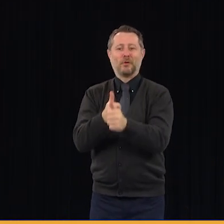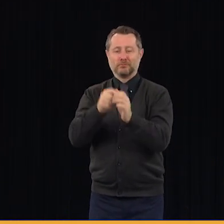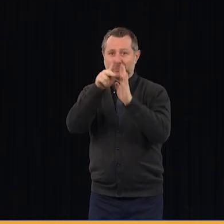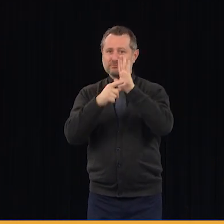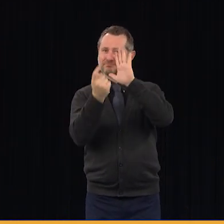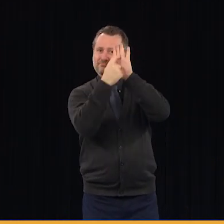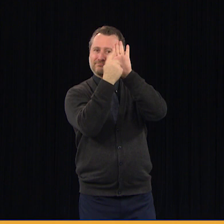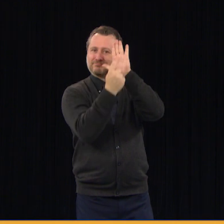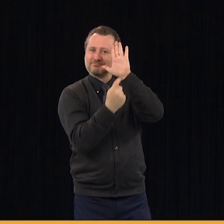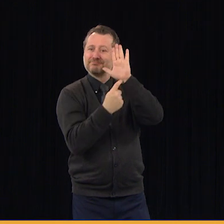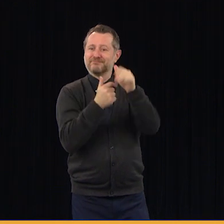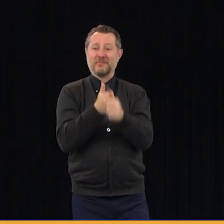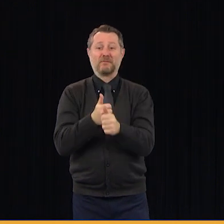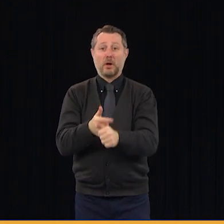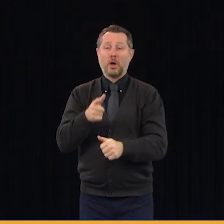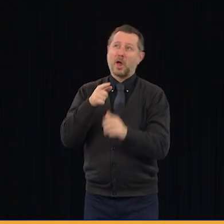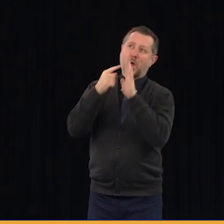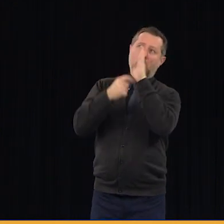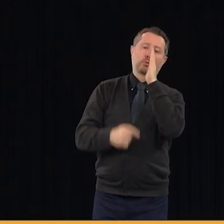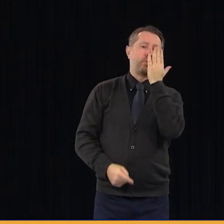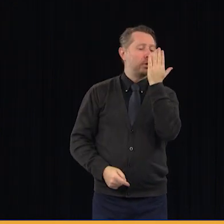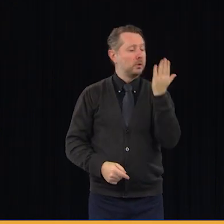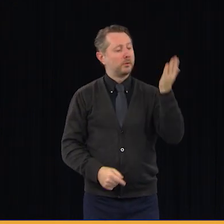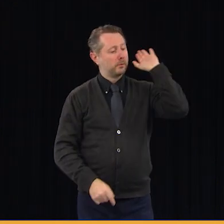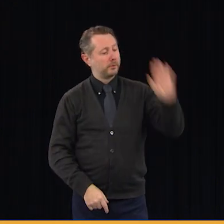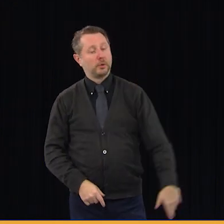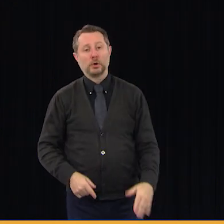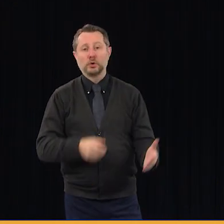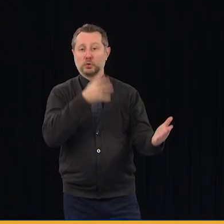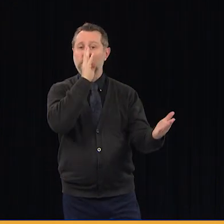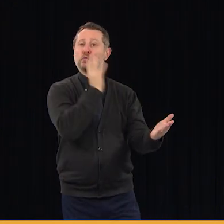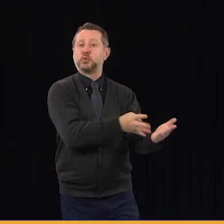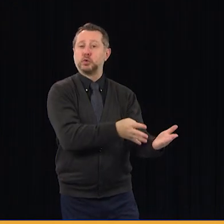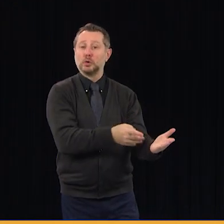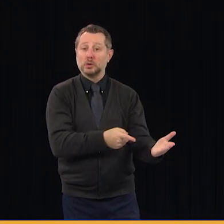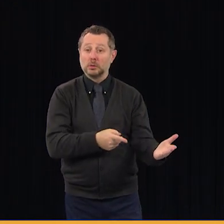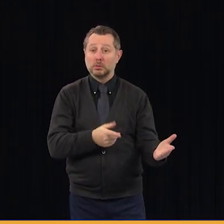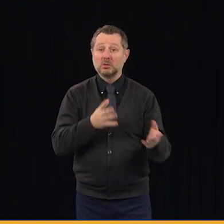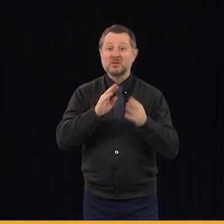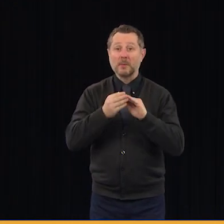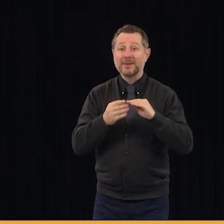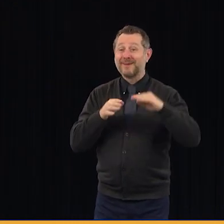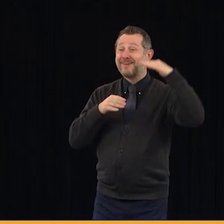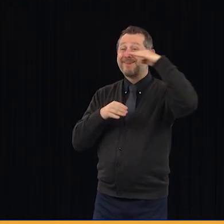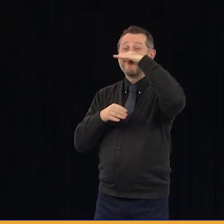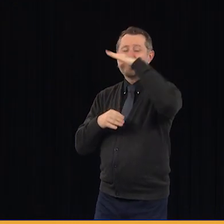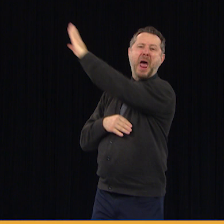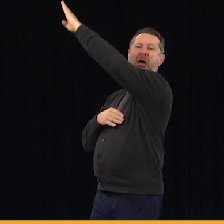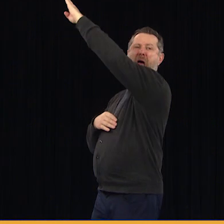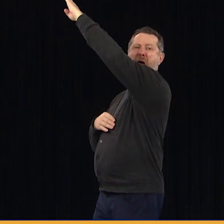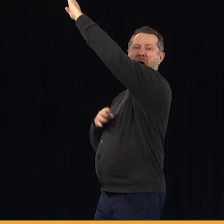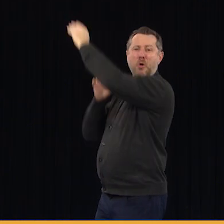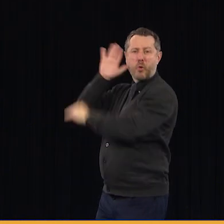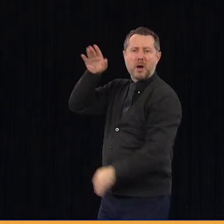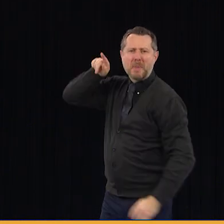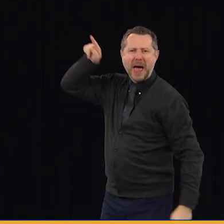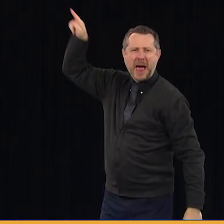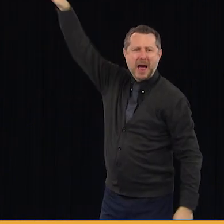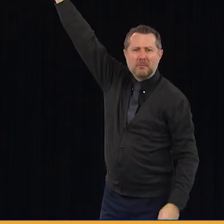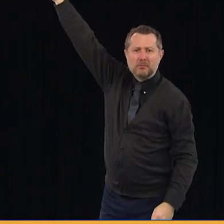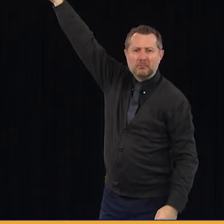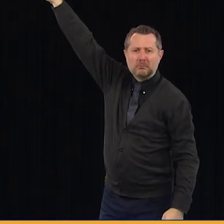following the policies, you will go right back and see that number shoot through the roof. And we are not